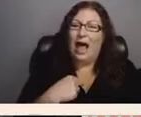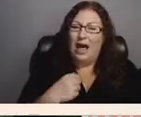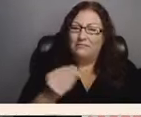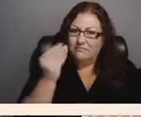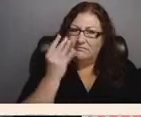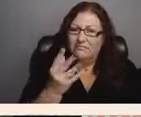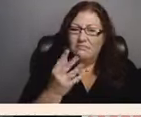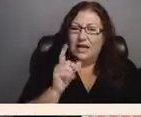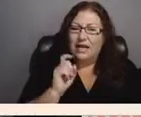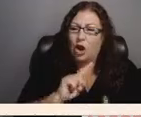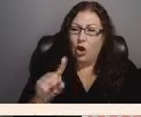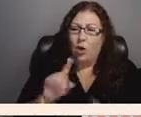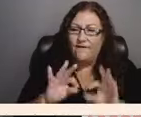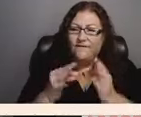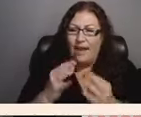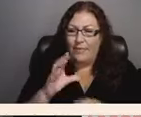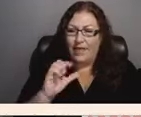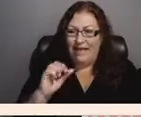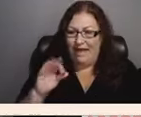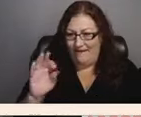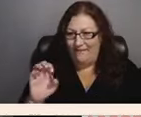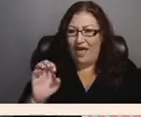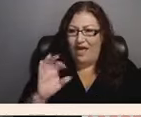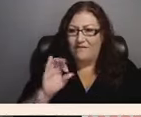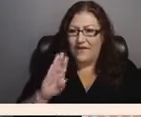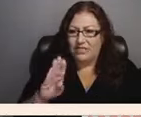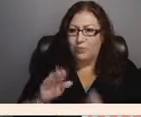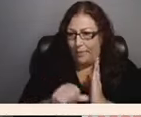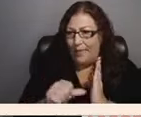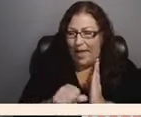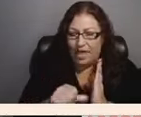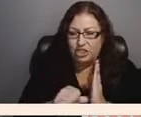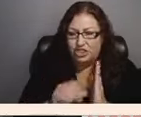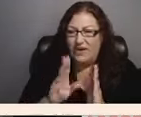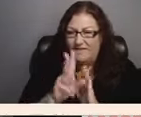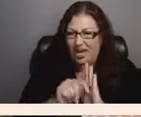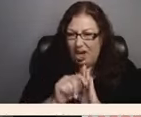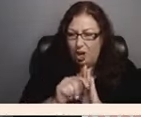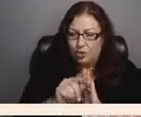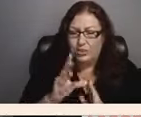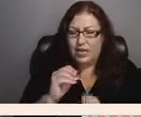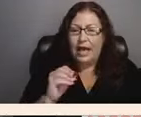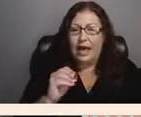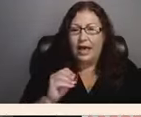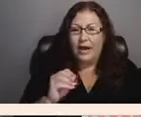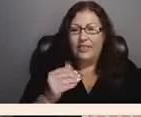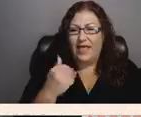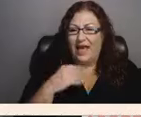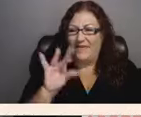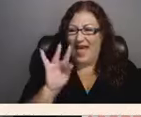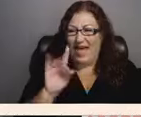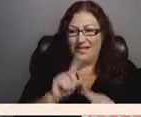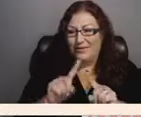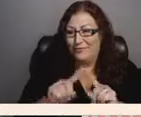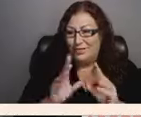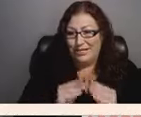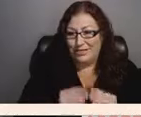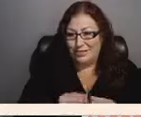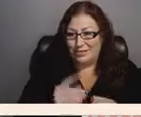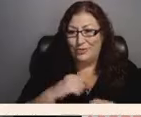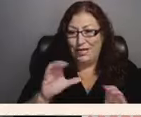Family Cafe Facebook page videos and there's 8 different ones where we did